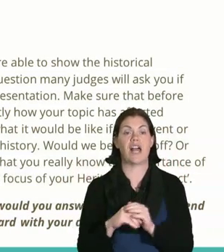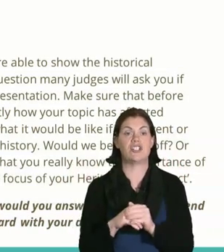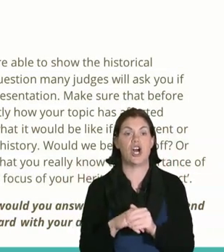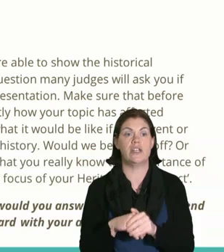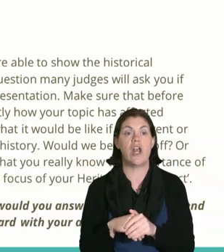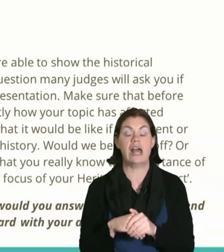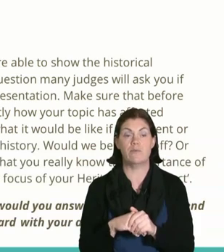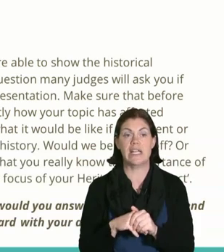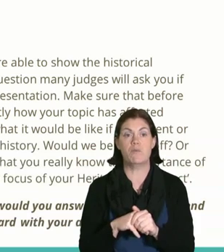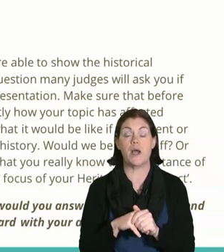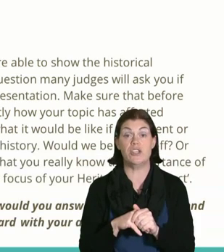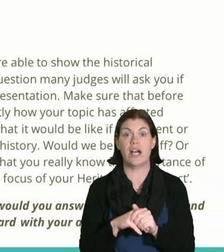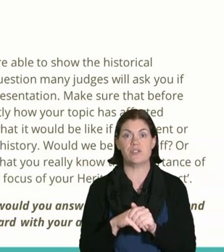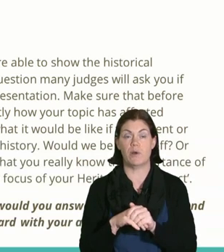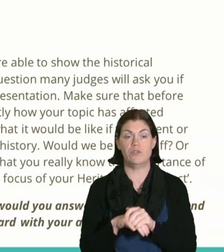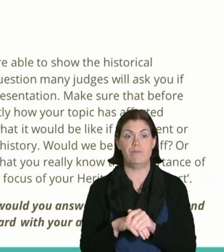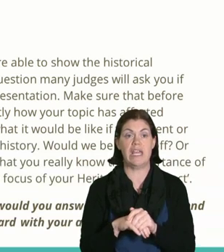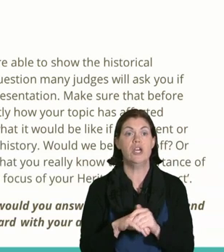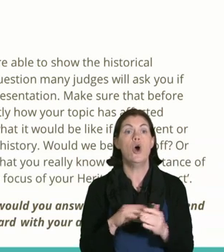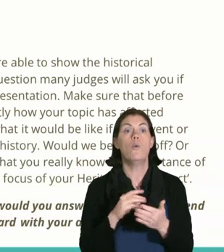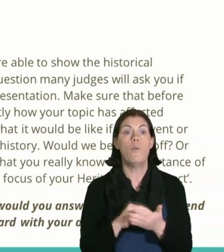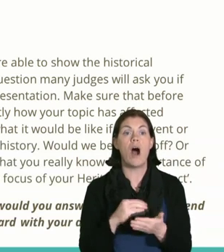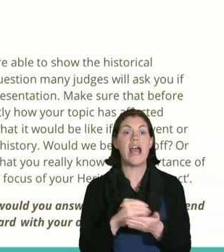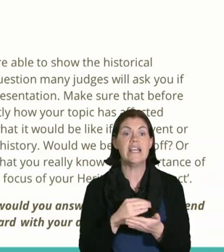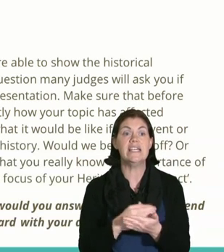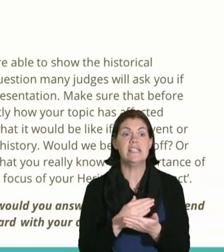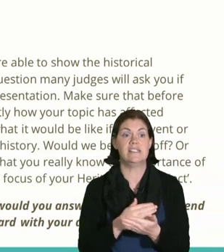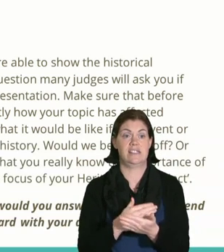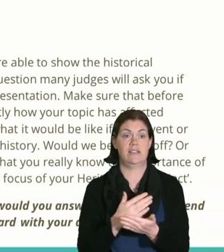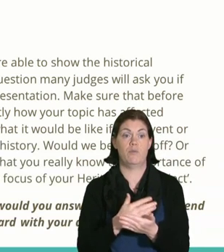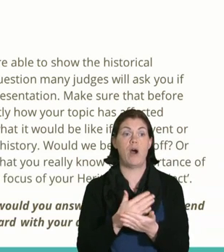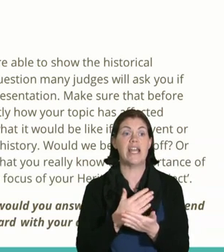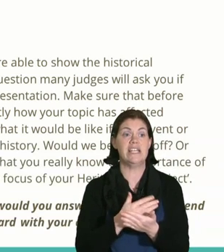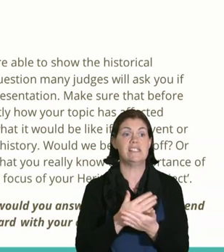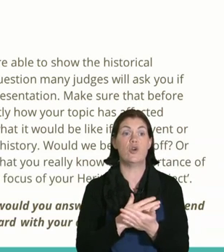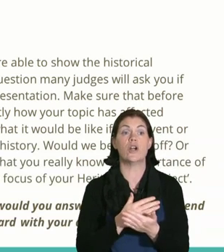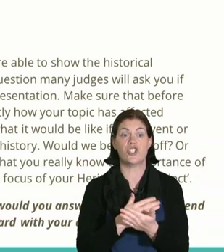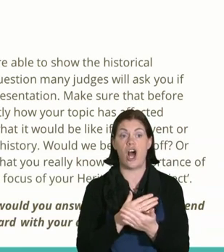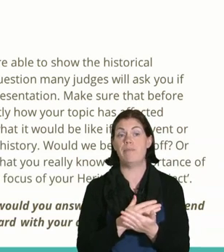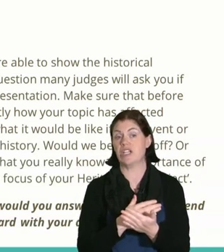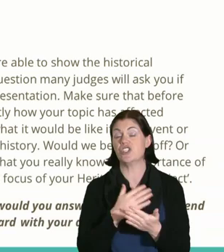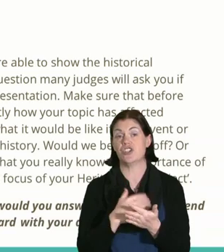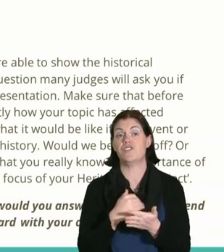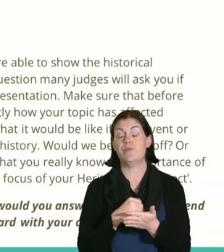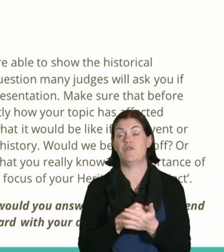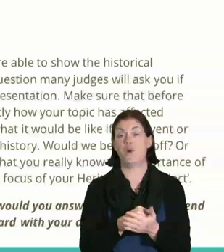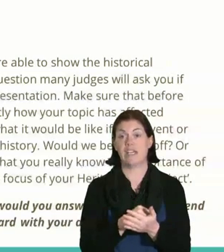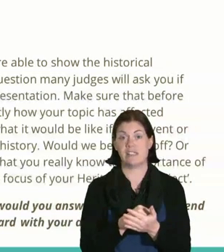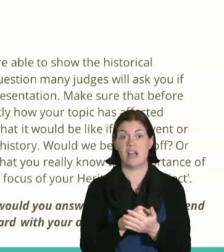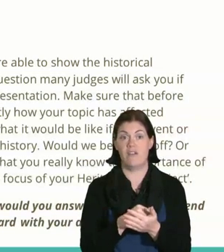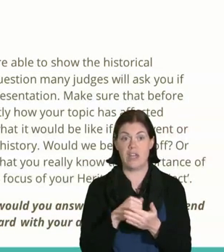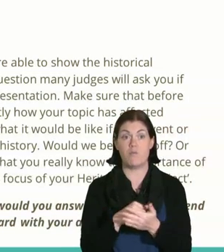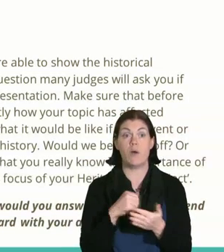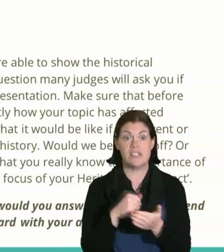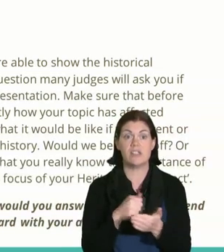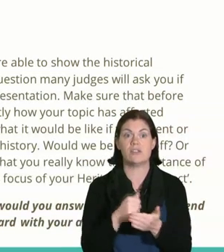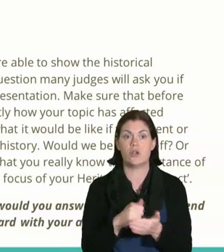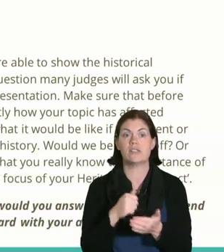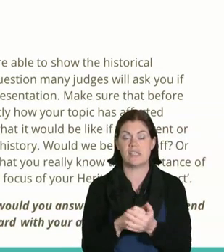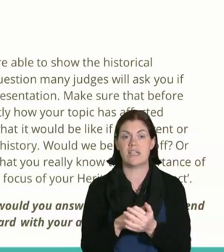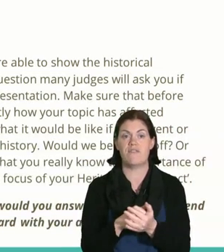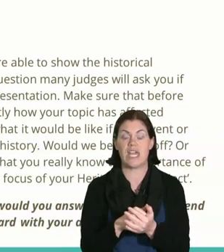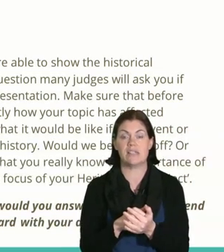and reflect on and read what you guys wrote to me. Why is your topic deserves to be the focus of it? What's